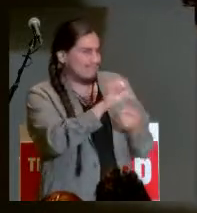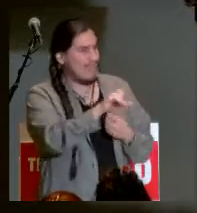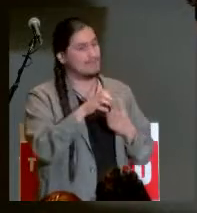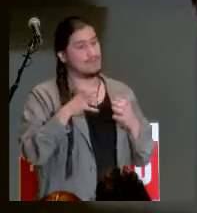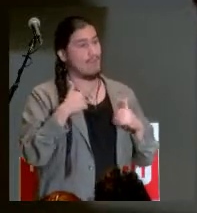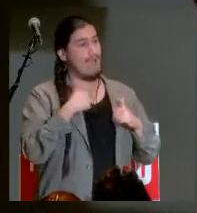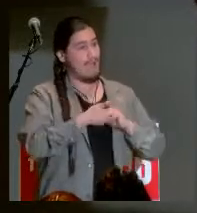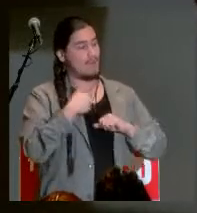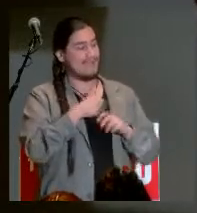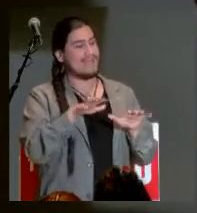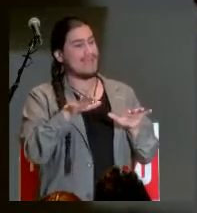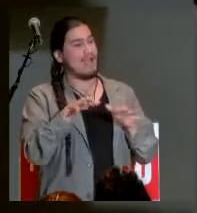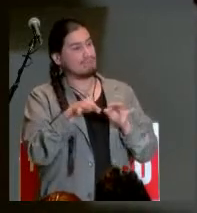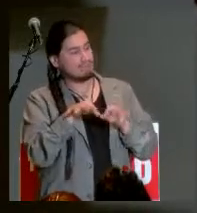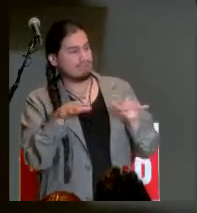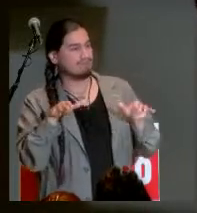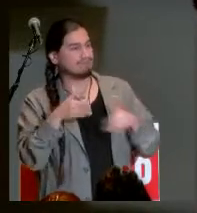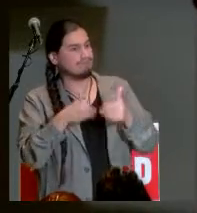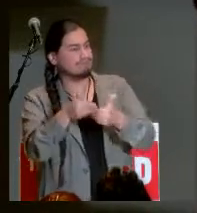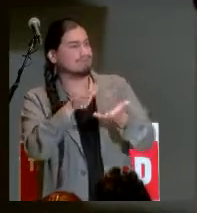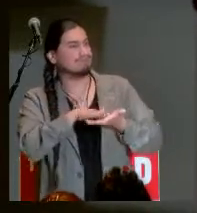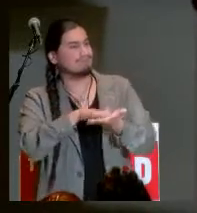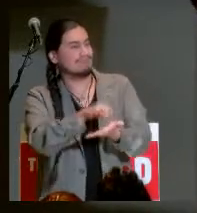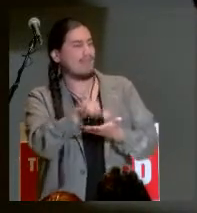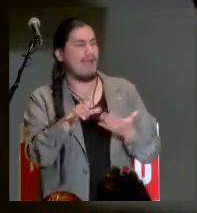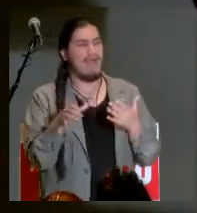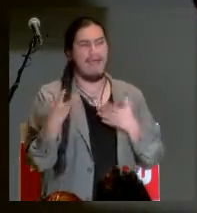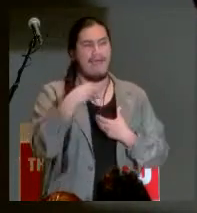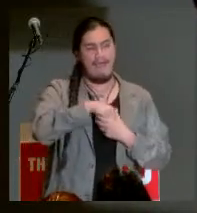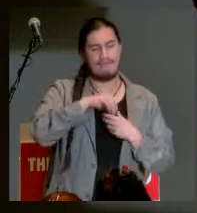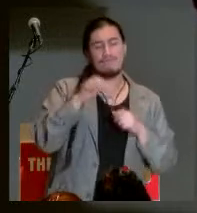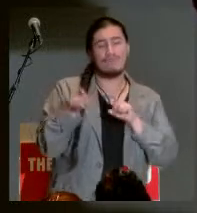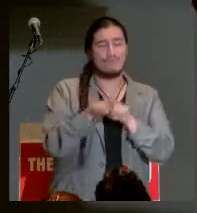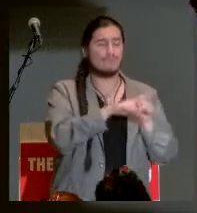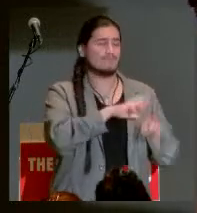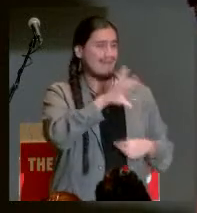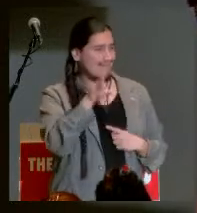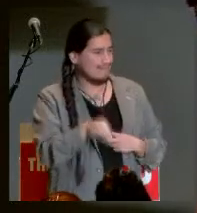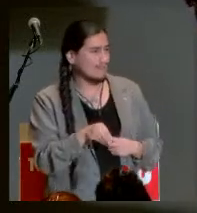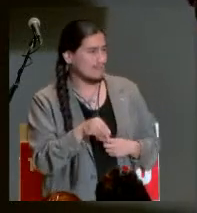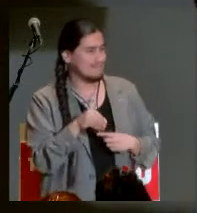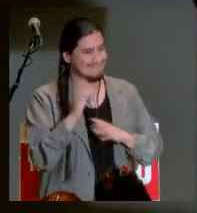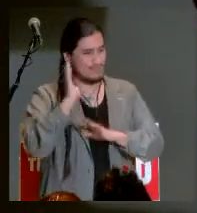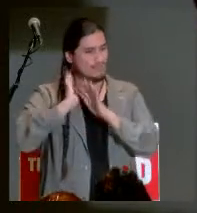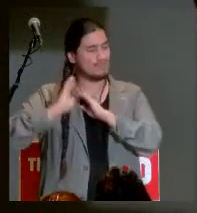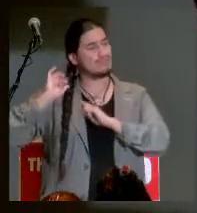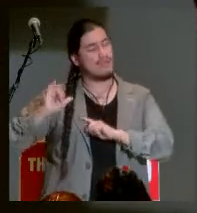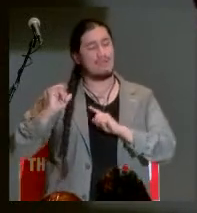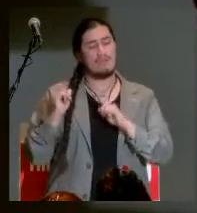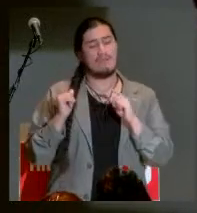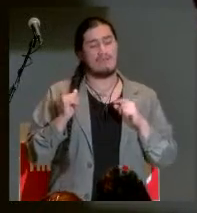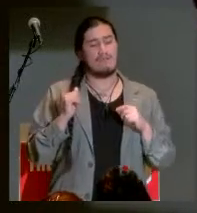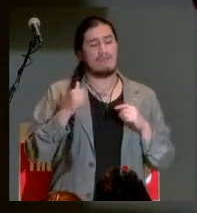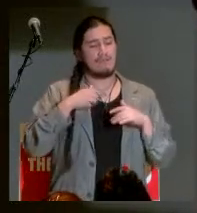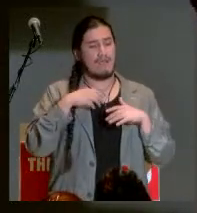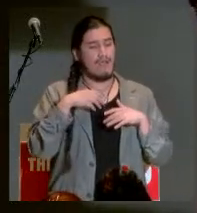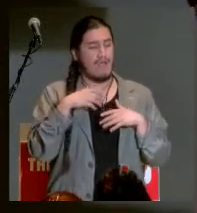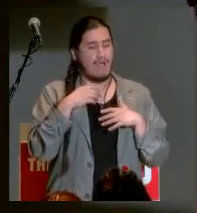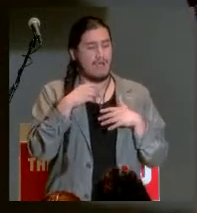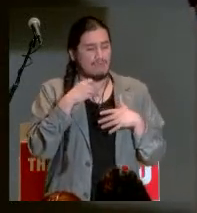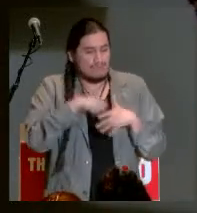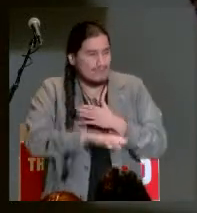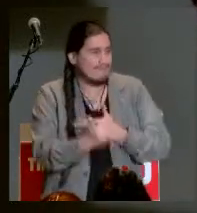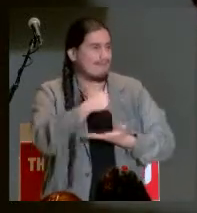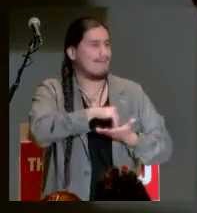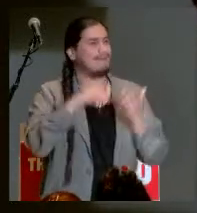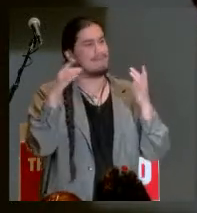cadence is in my work. And then also my African heritage. I was also reborn in the Sweat Lodge. I